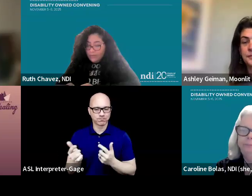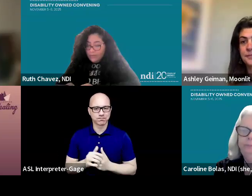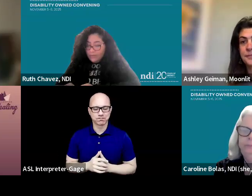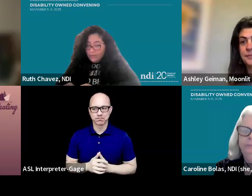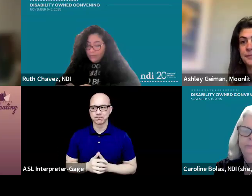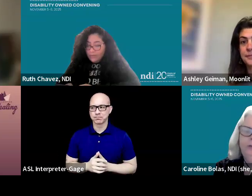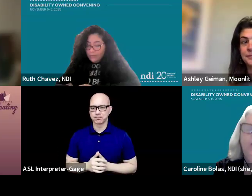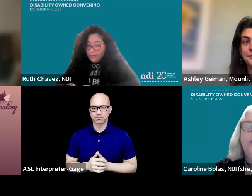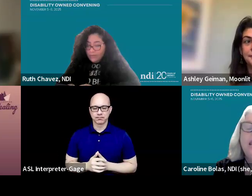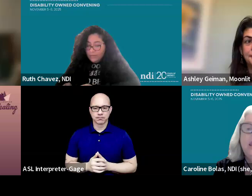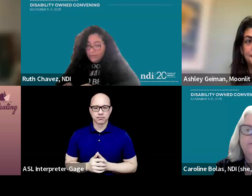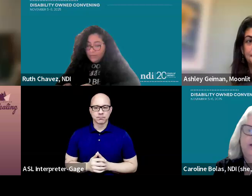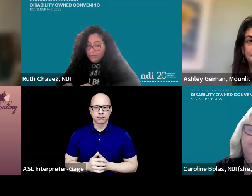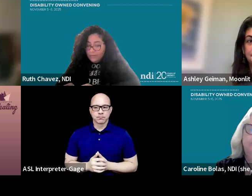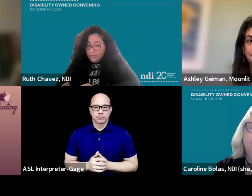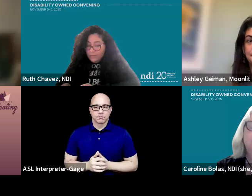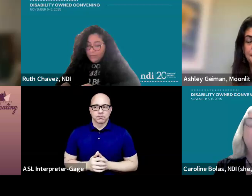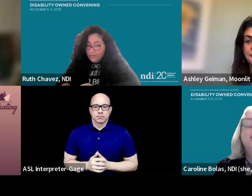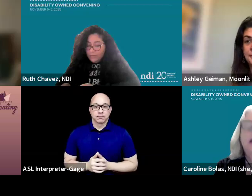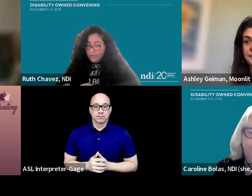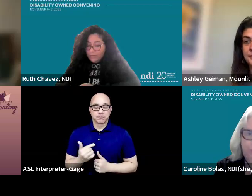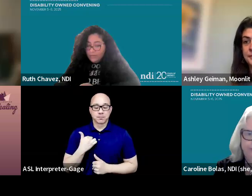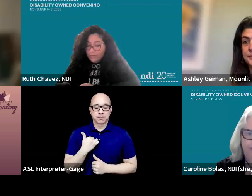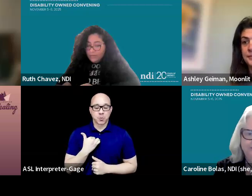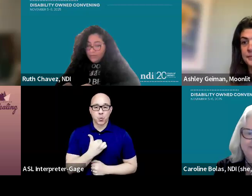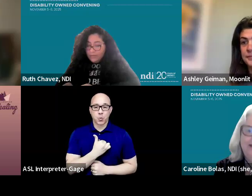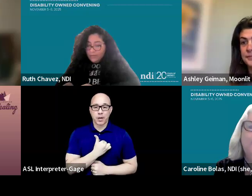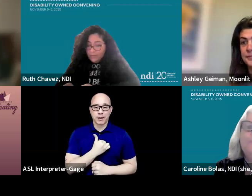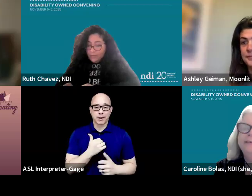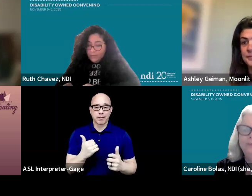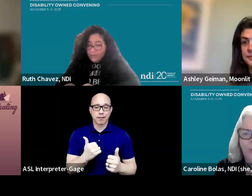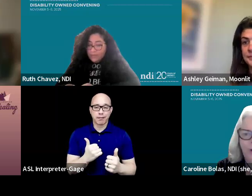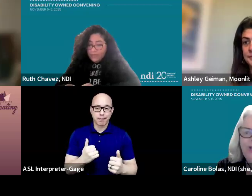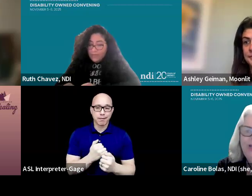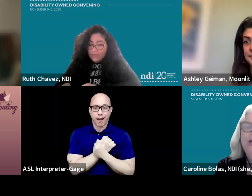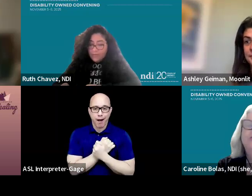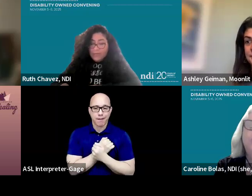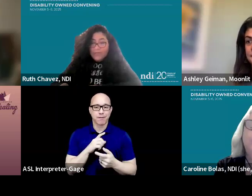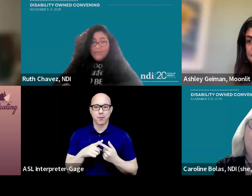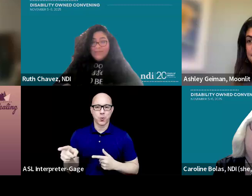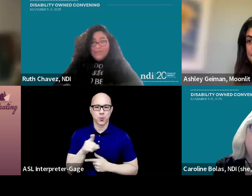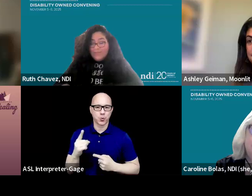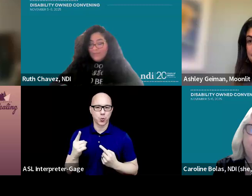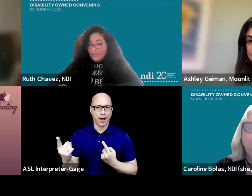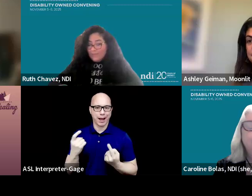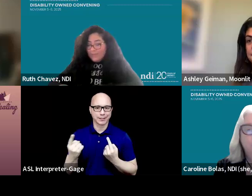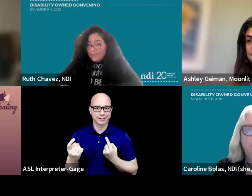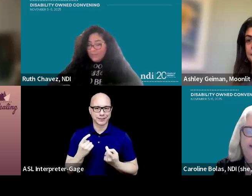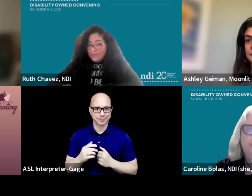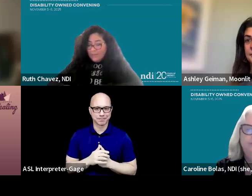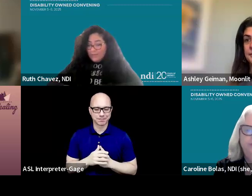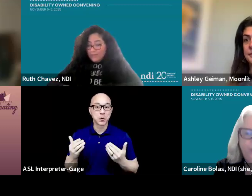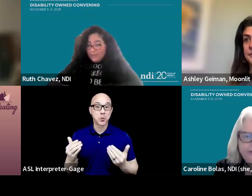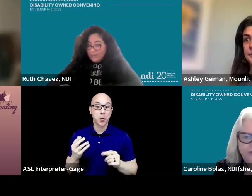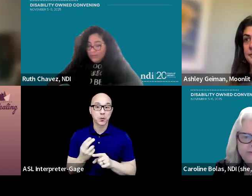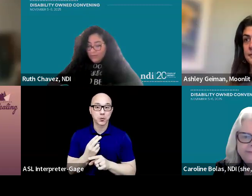presentation. We love, love, love, love, love your questions. What makes this work. So we ask that you use the